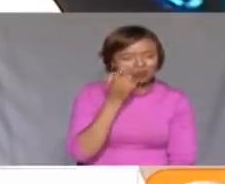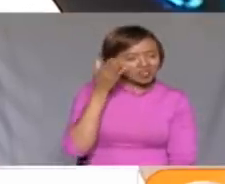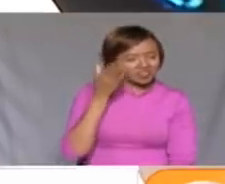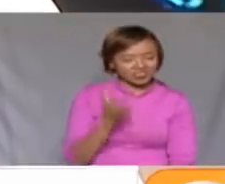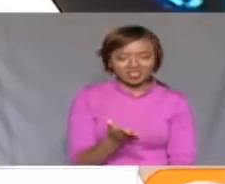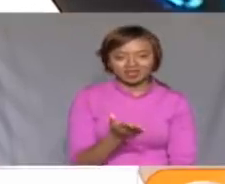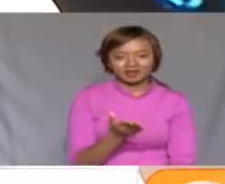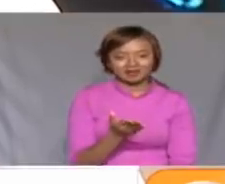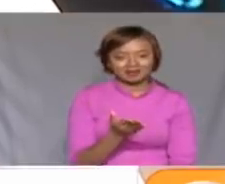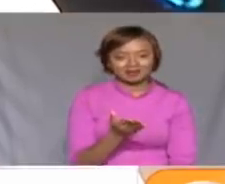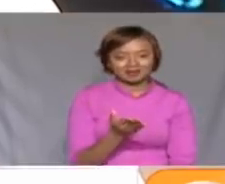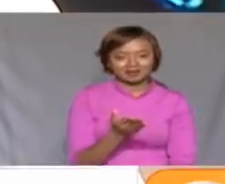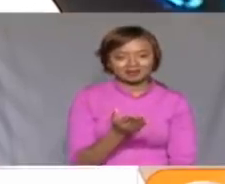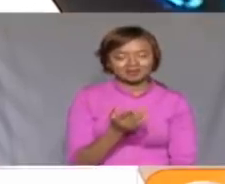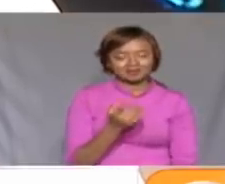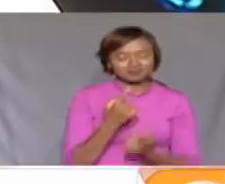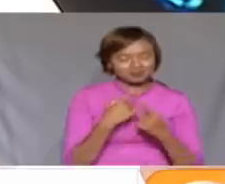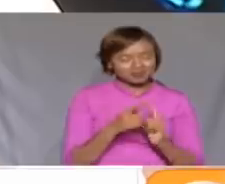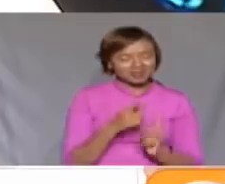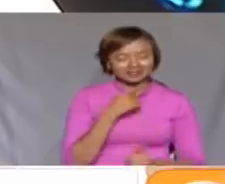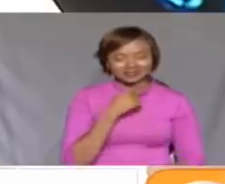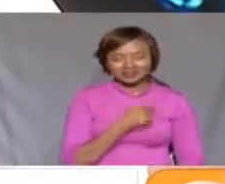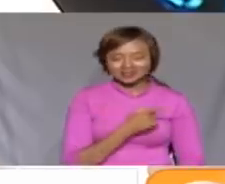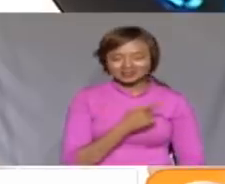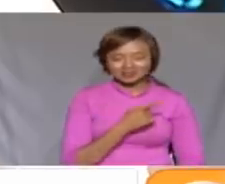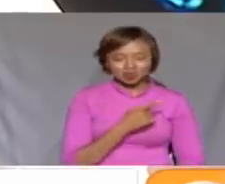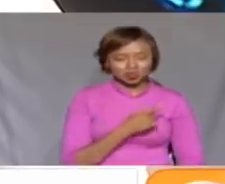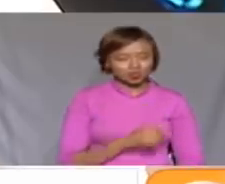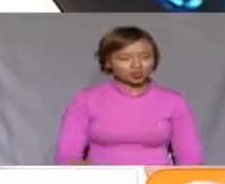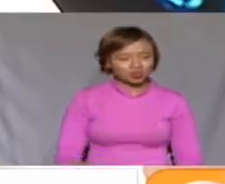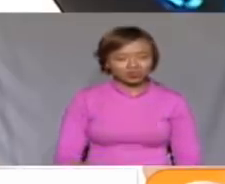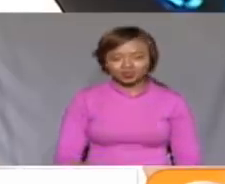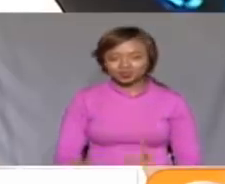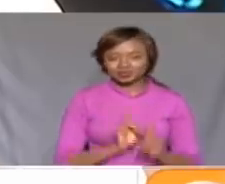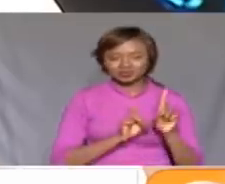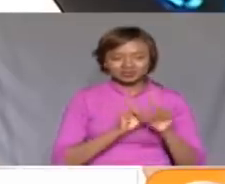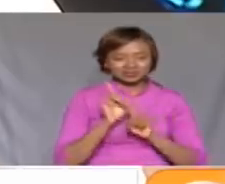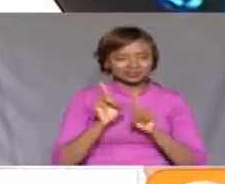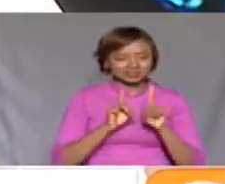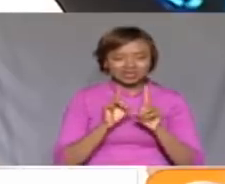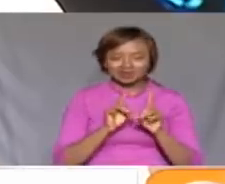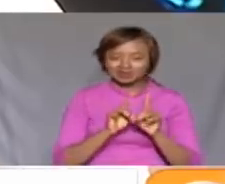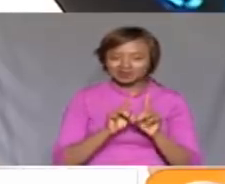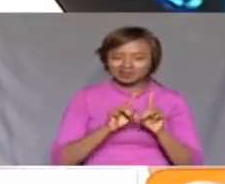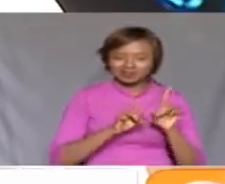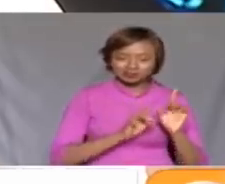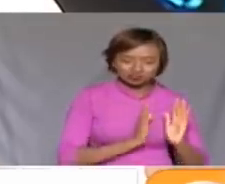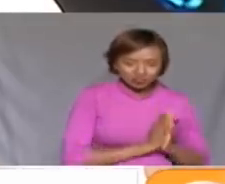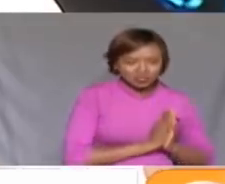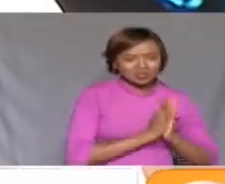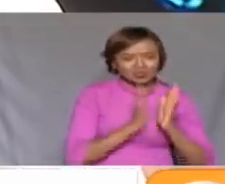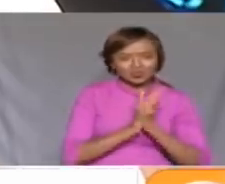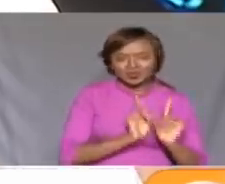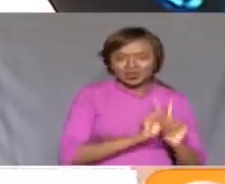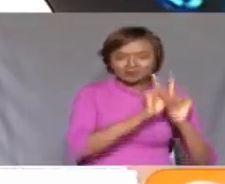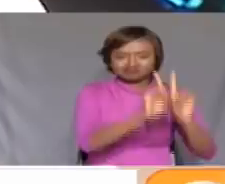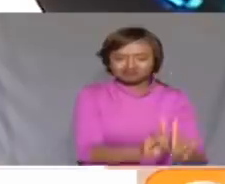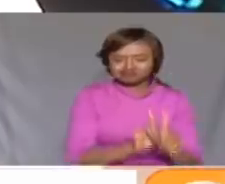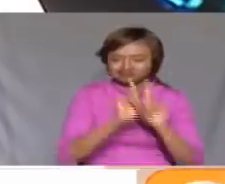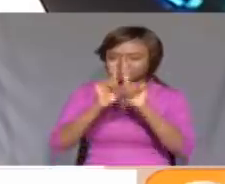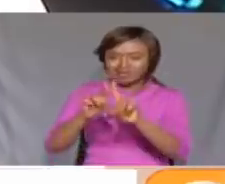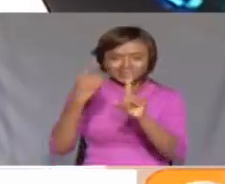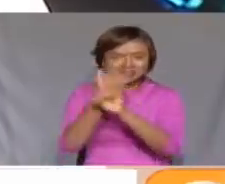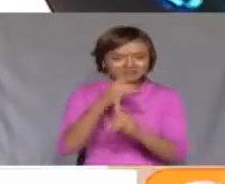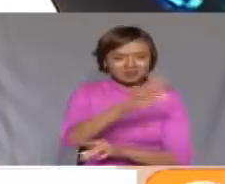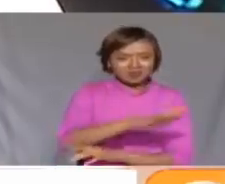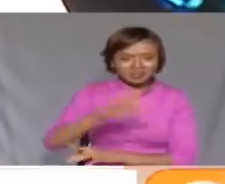All in all, it was a most fulfilling journalistic journey across the African continent. But Johnson